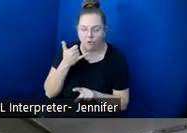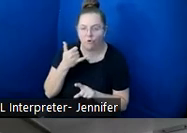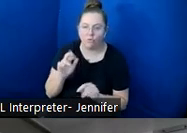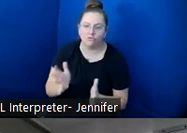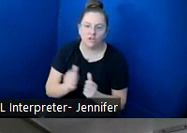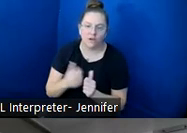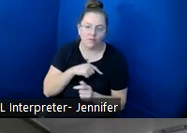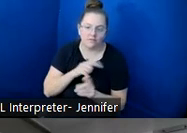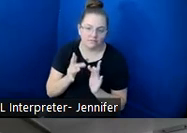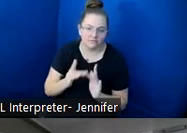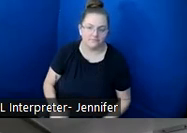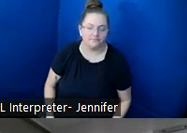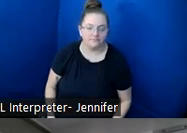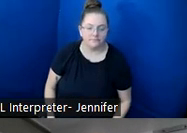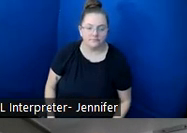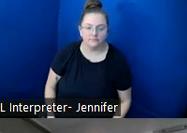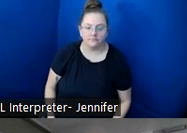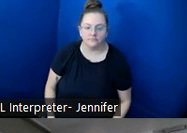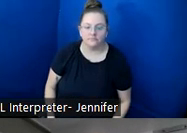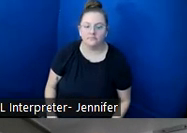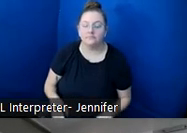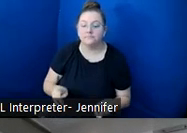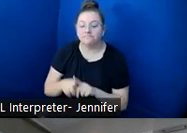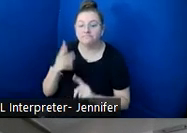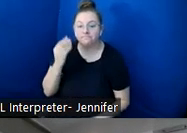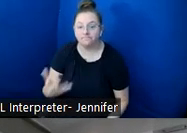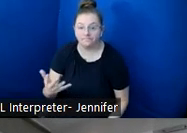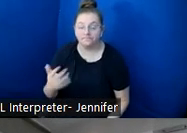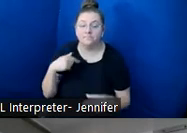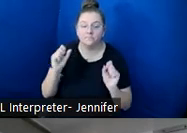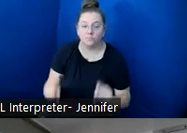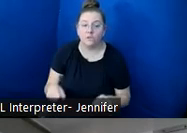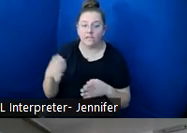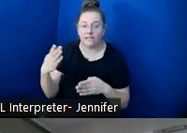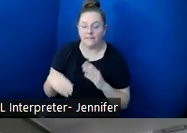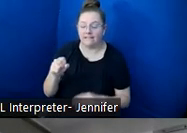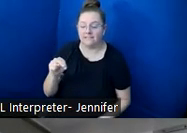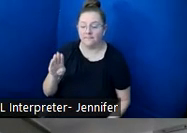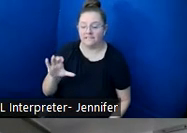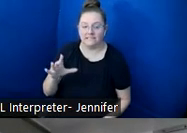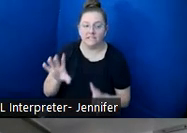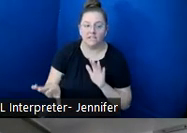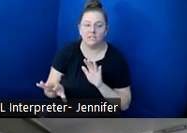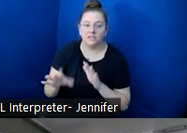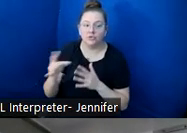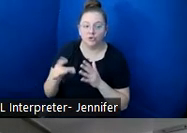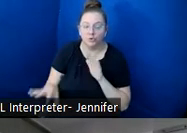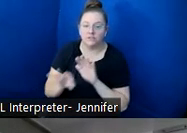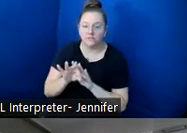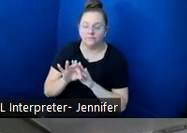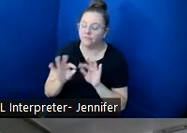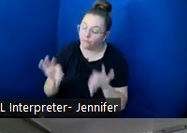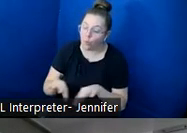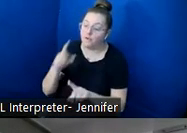us online. And then also letting you know, we can complete the SNBC choice form on the person's behalf. So as I was just saying, we